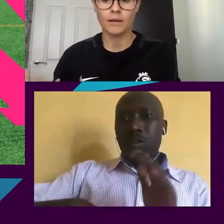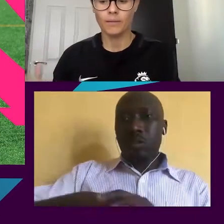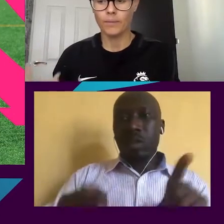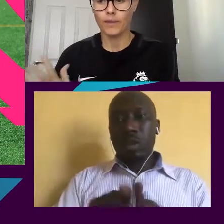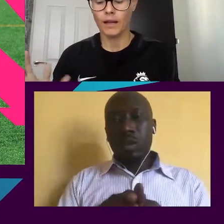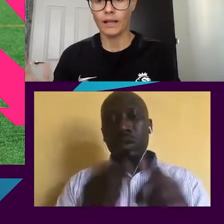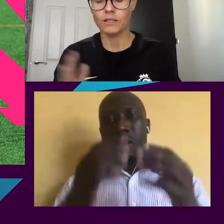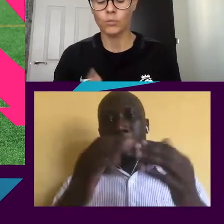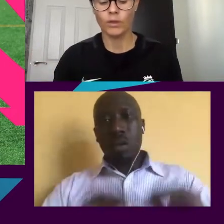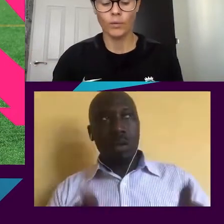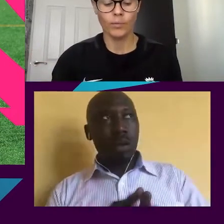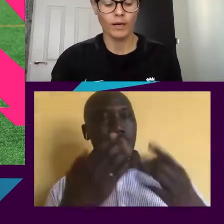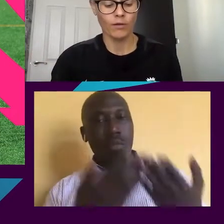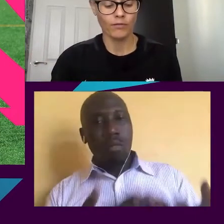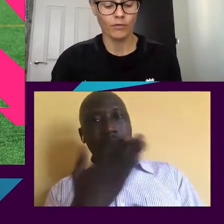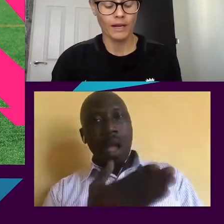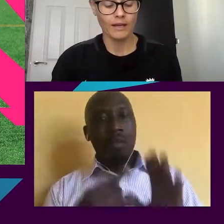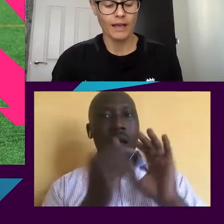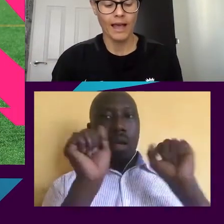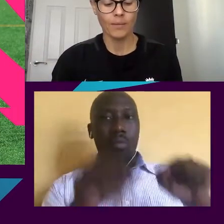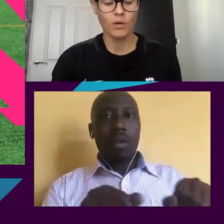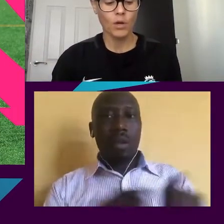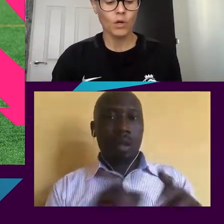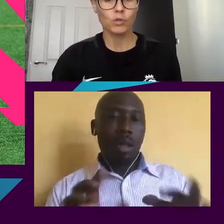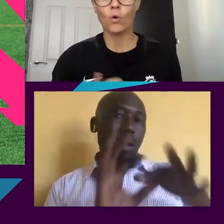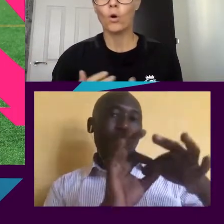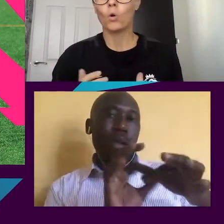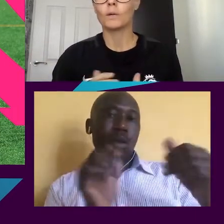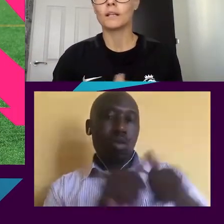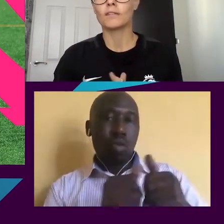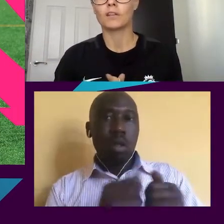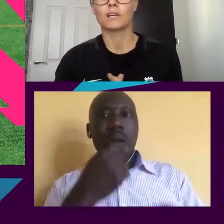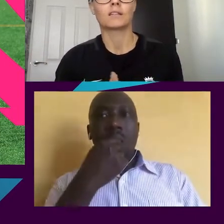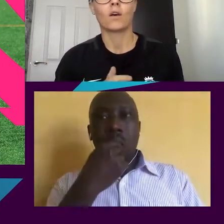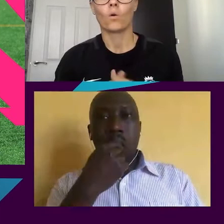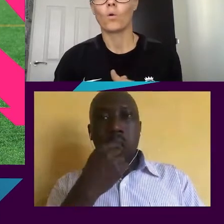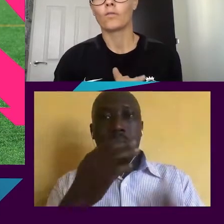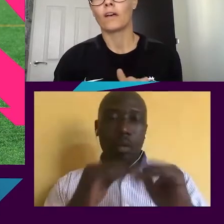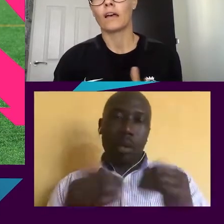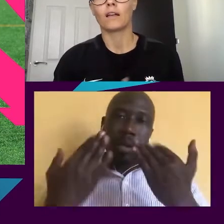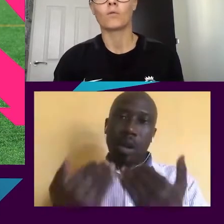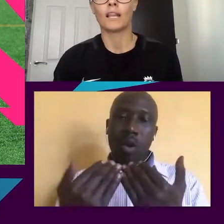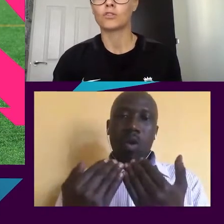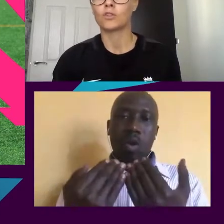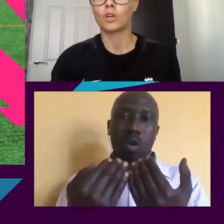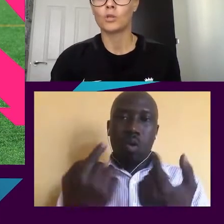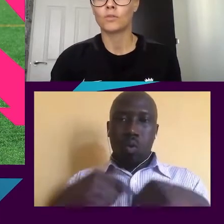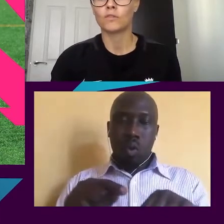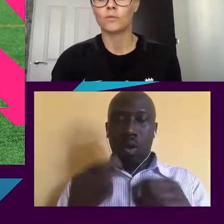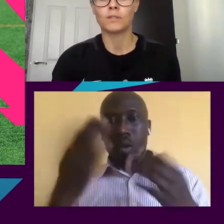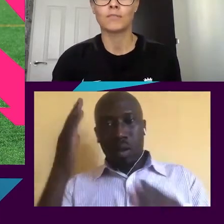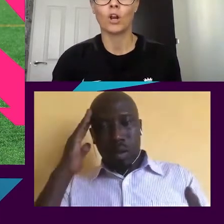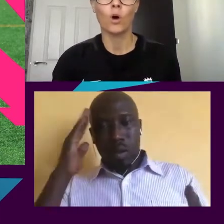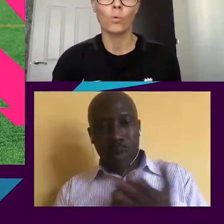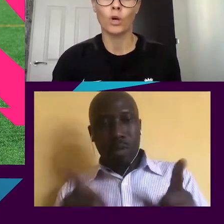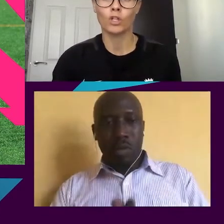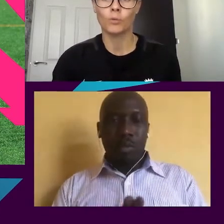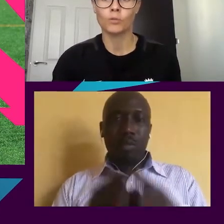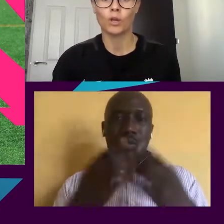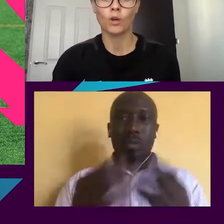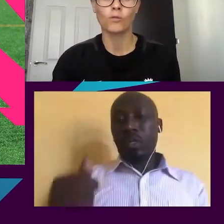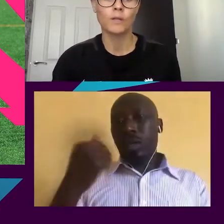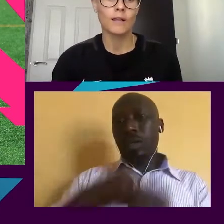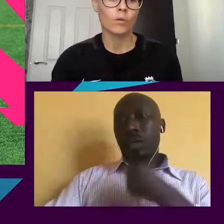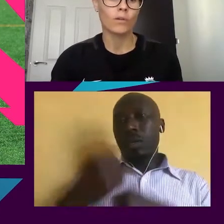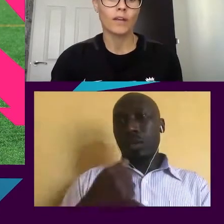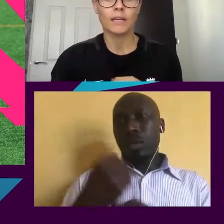employability linked with being a referee. So we delivered Over the last 2 years, we've delivered a lot of